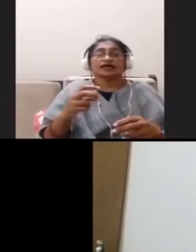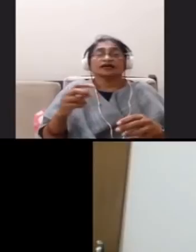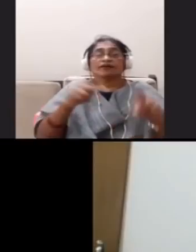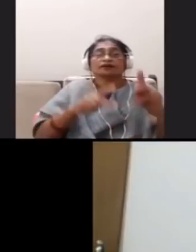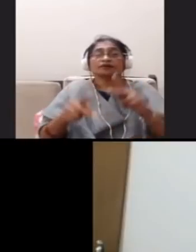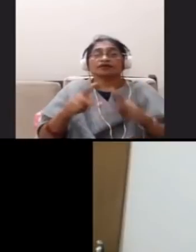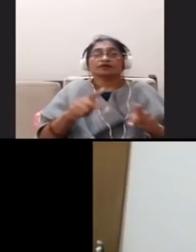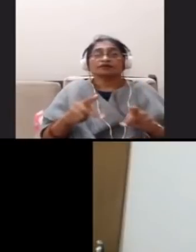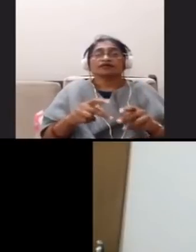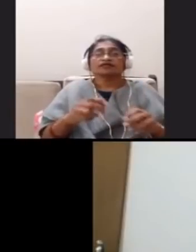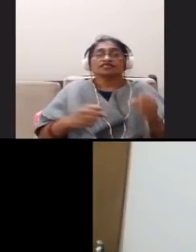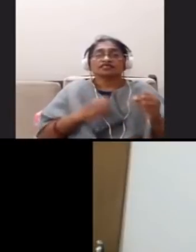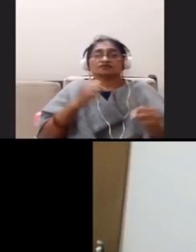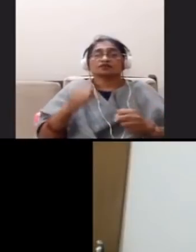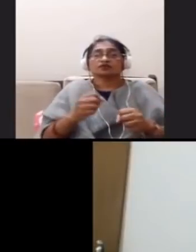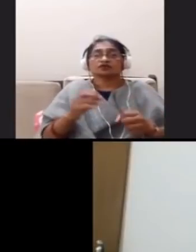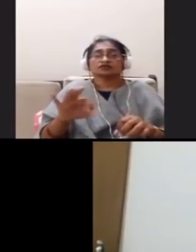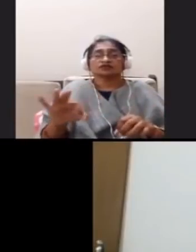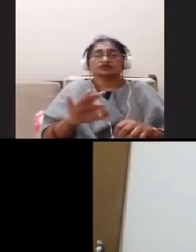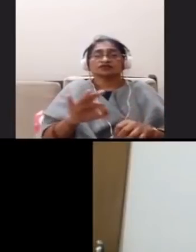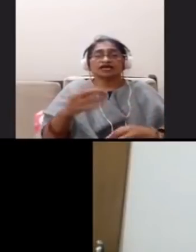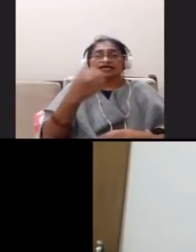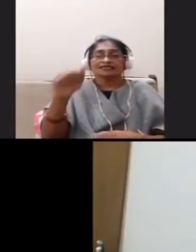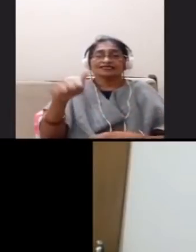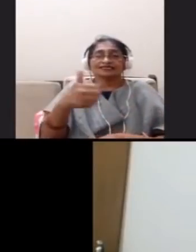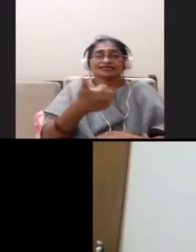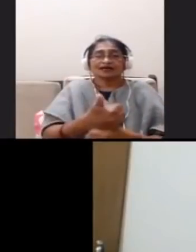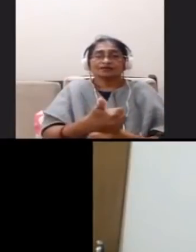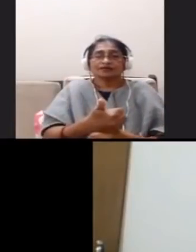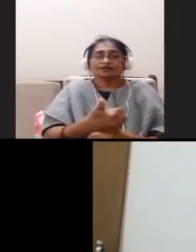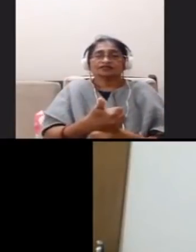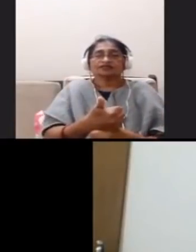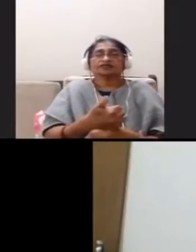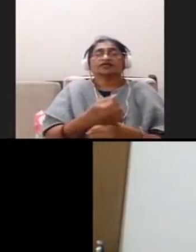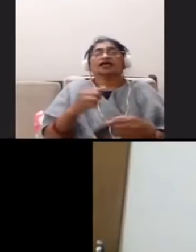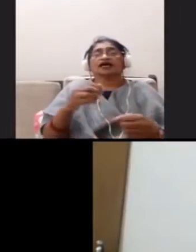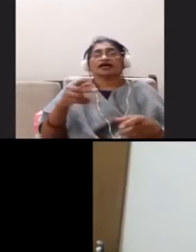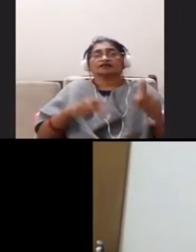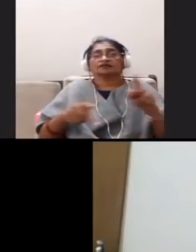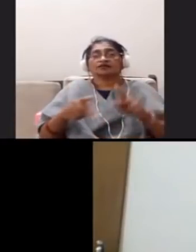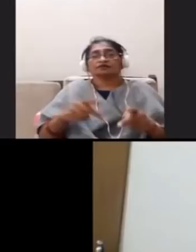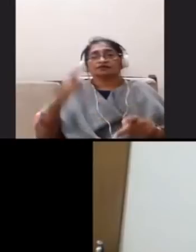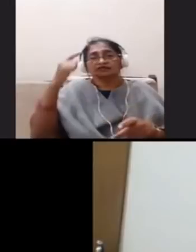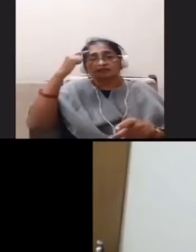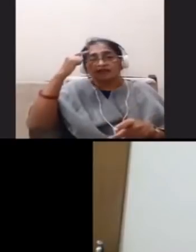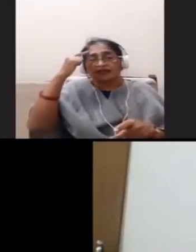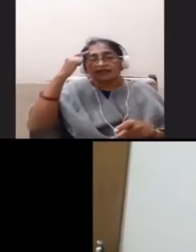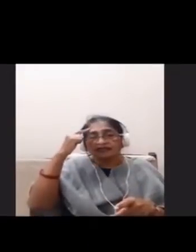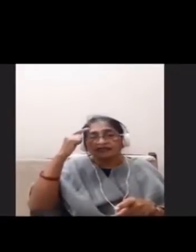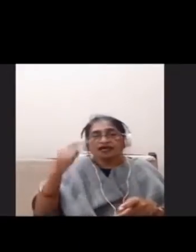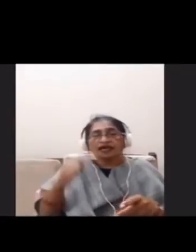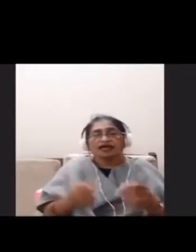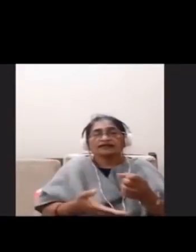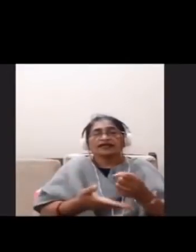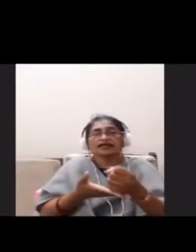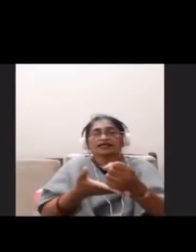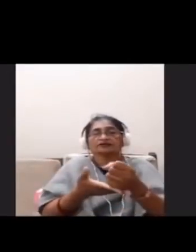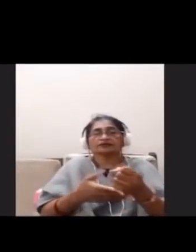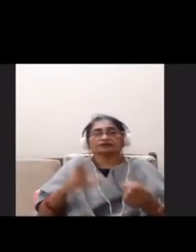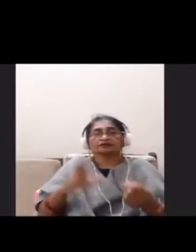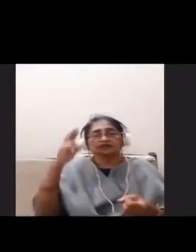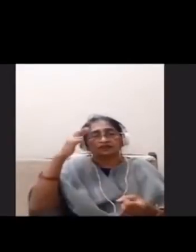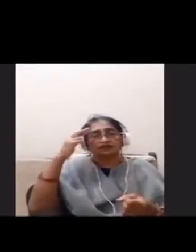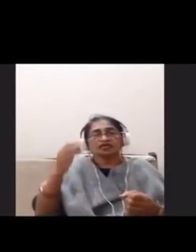Foundation was established to work towards altering people's mindset towards visual impairment and helping them recognize the